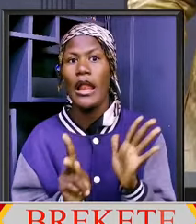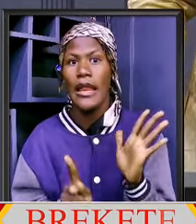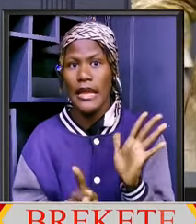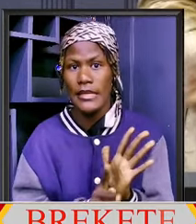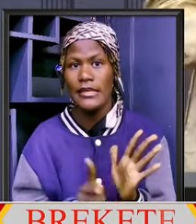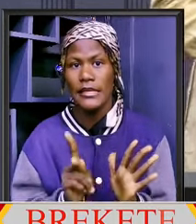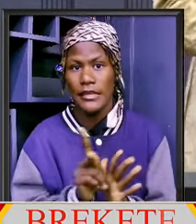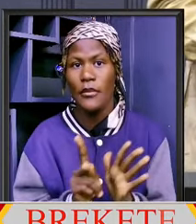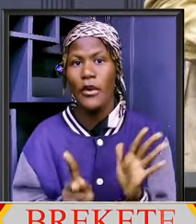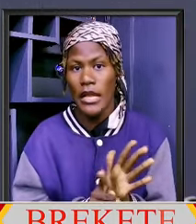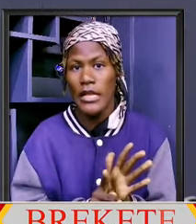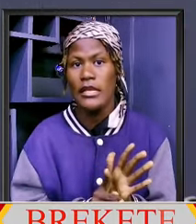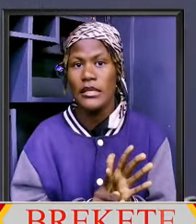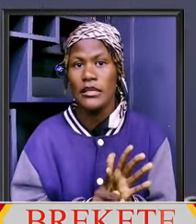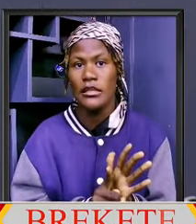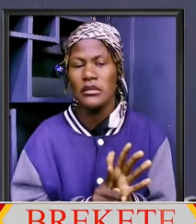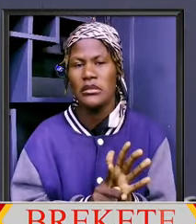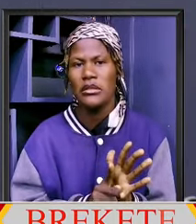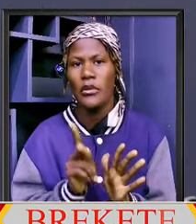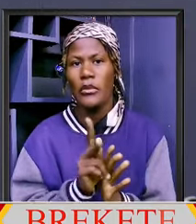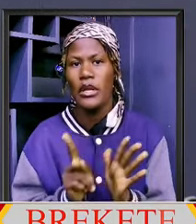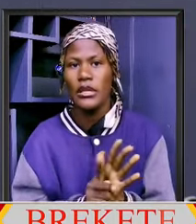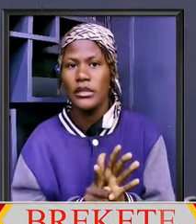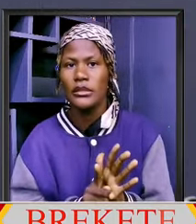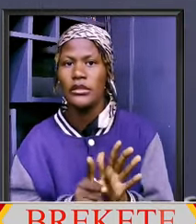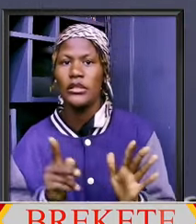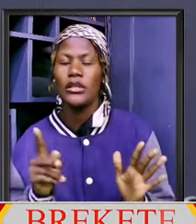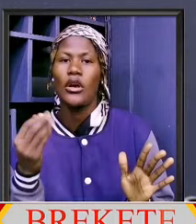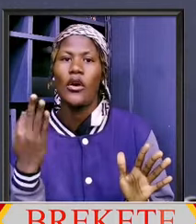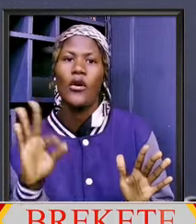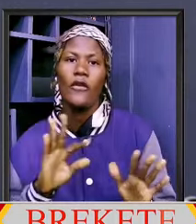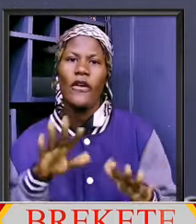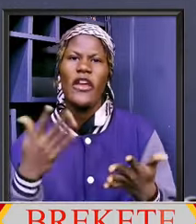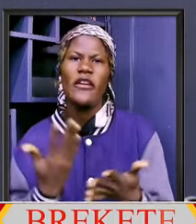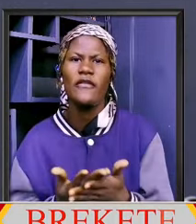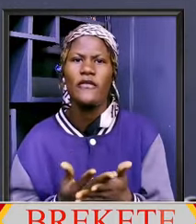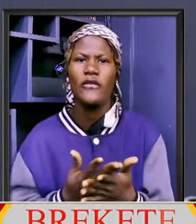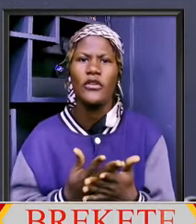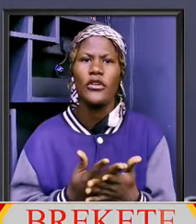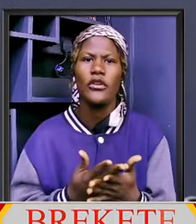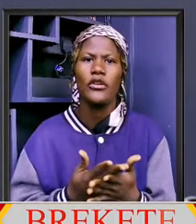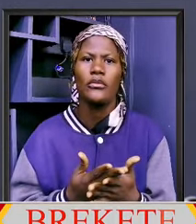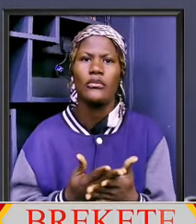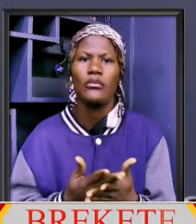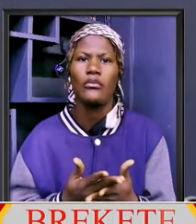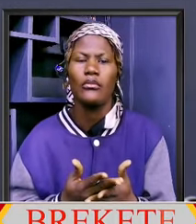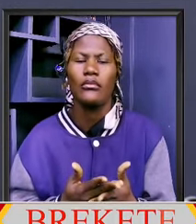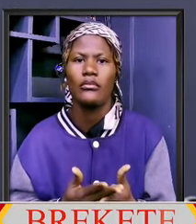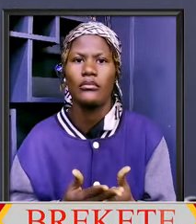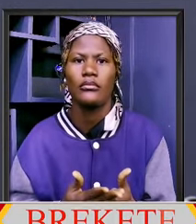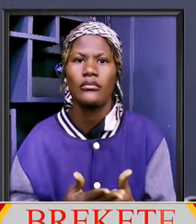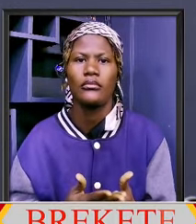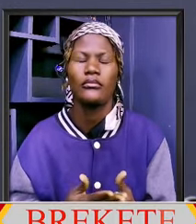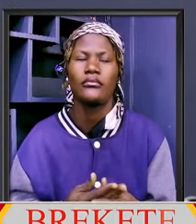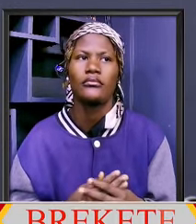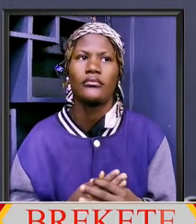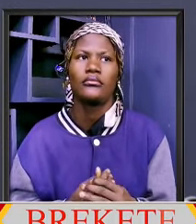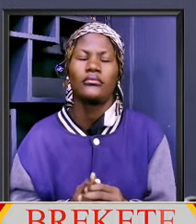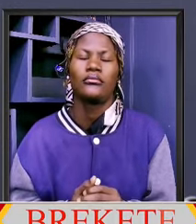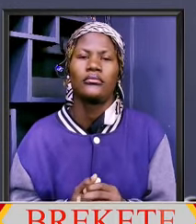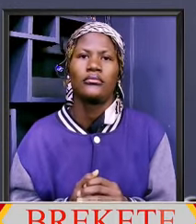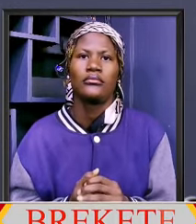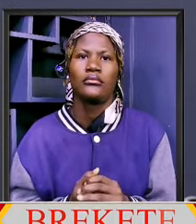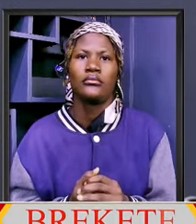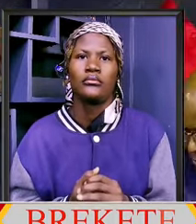They either improve the economy of the country or they affect the economy of the country, either negatively or positively.